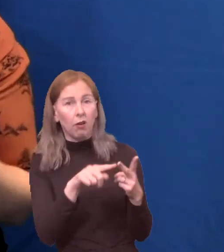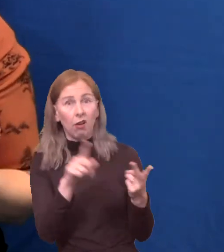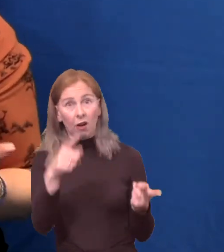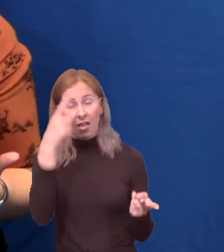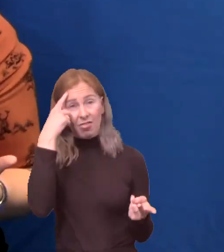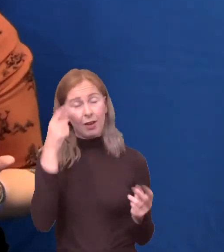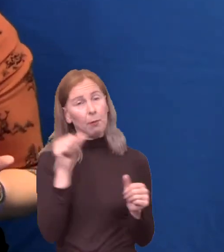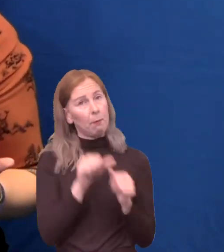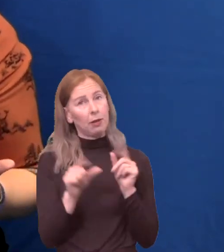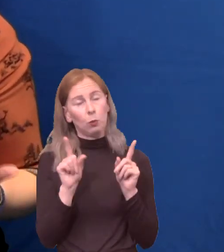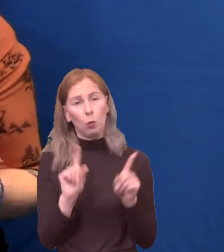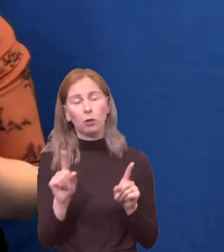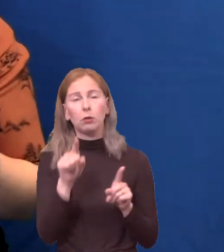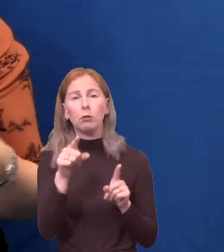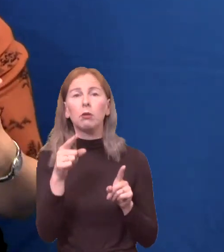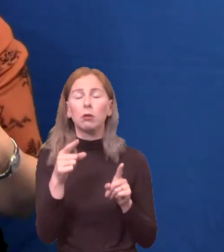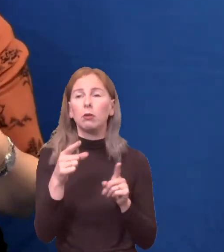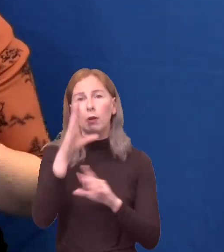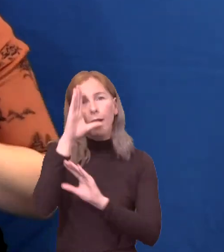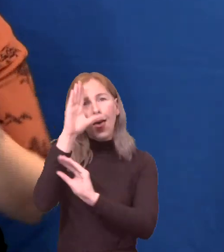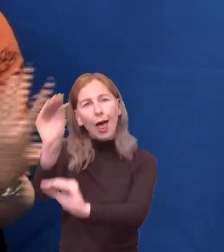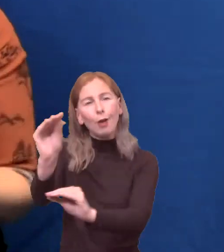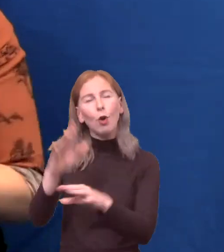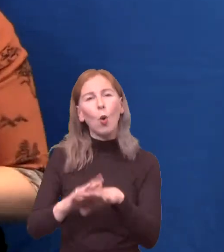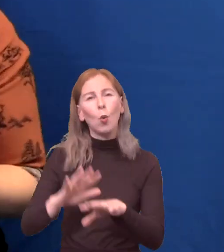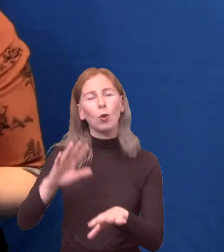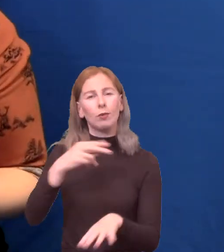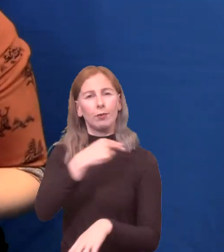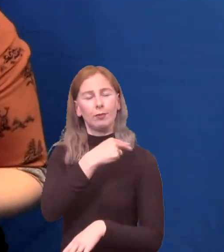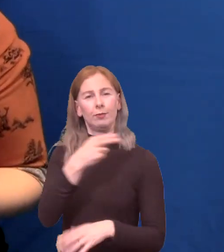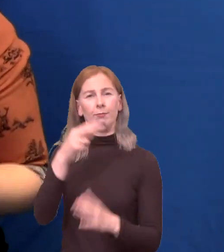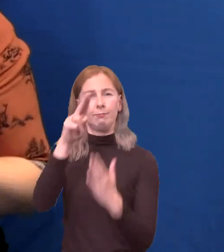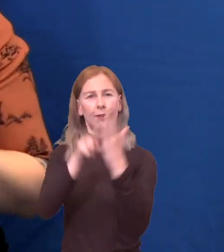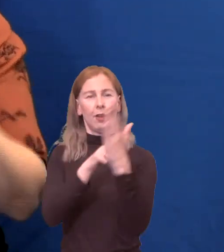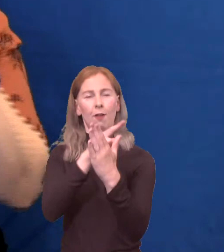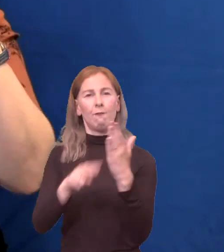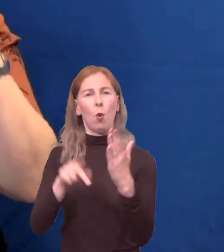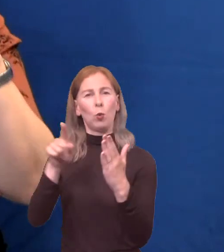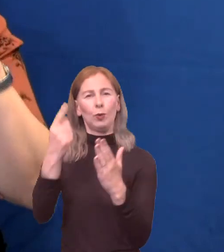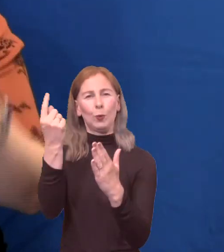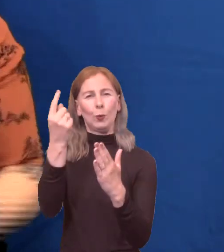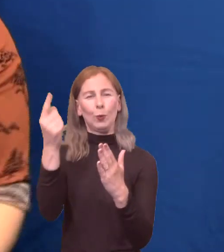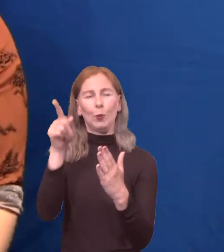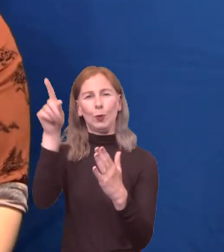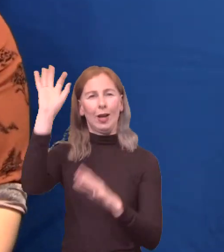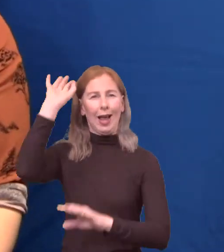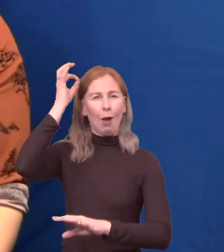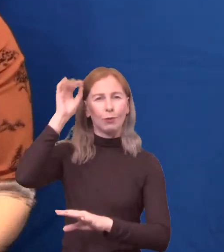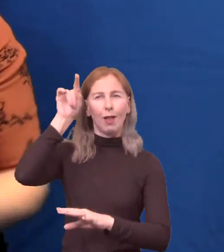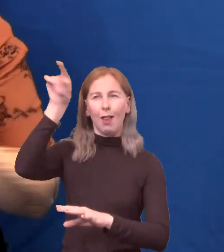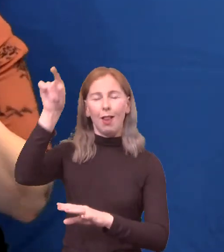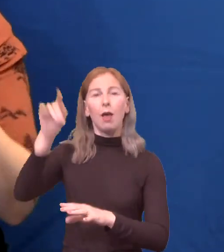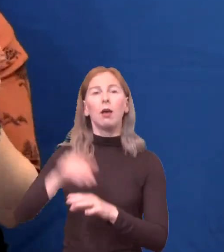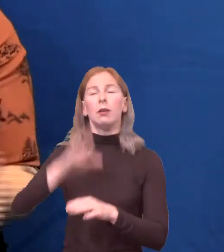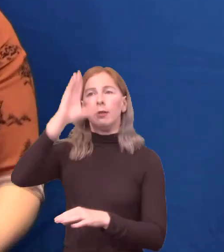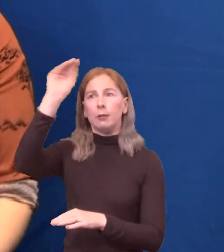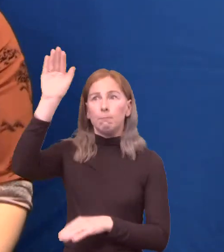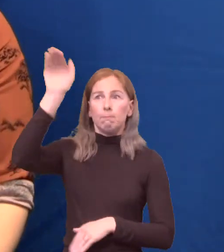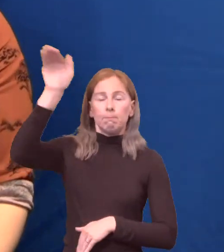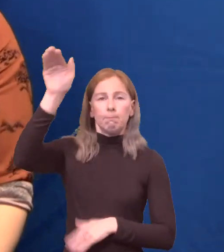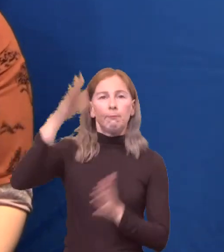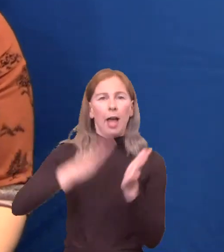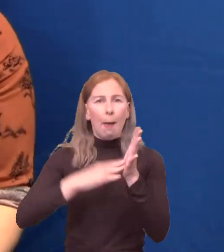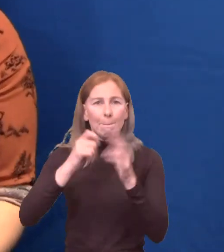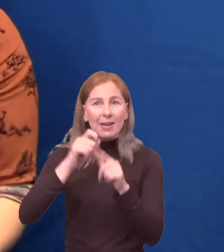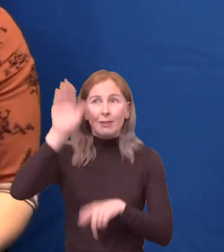to pass that on to your elected officials, because there's only so much influence that we hold ourselves, and it's something that you need to sort of escalate to people a bit above